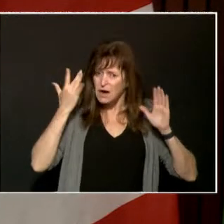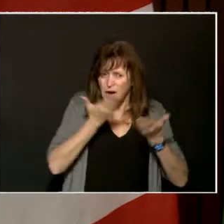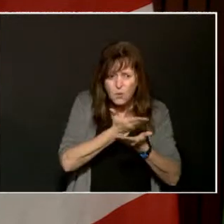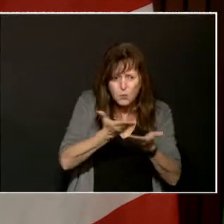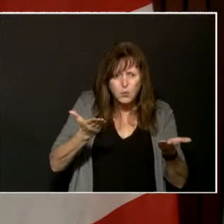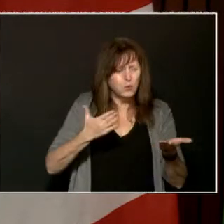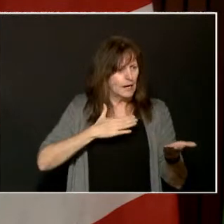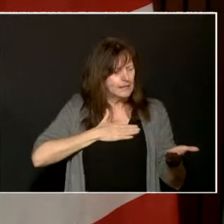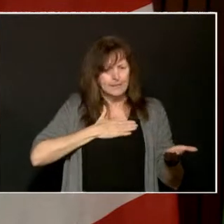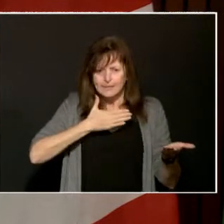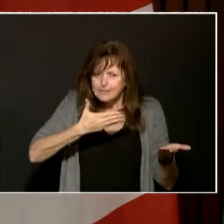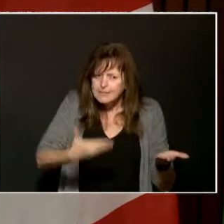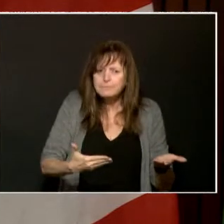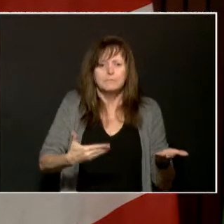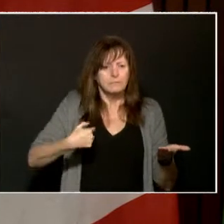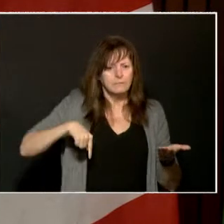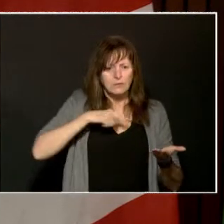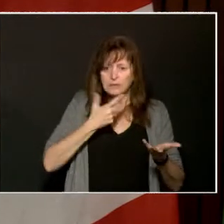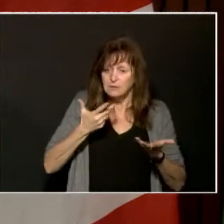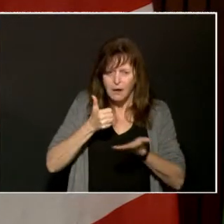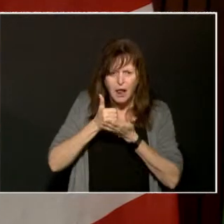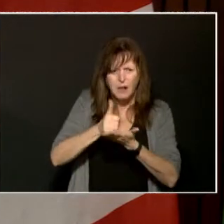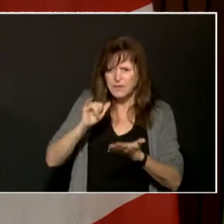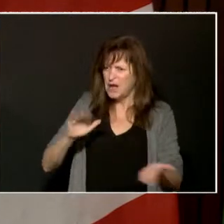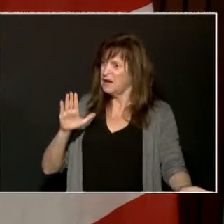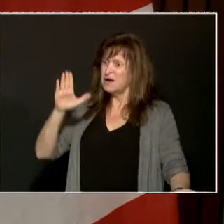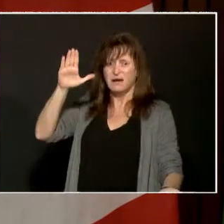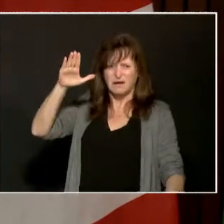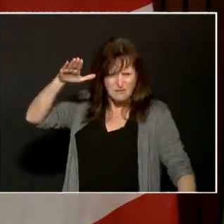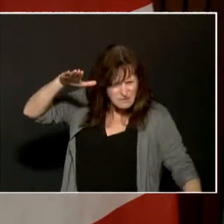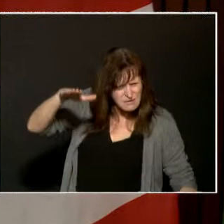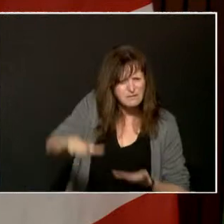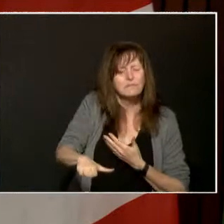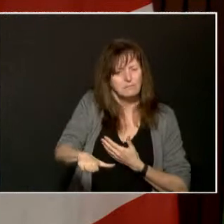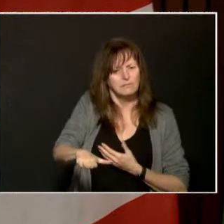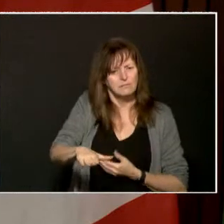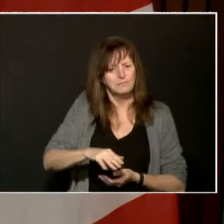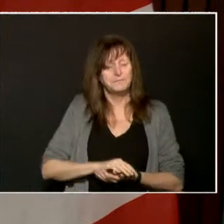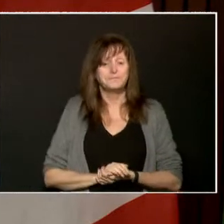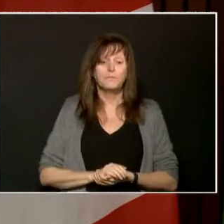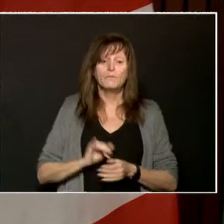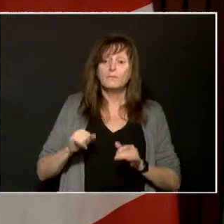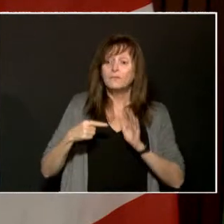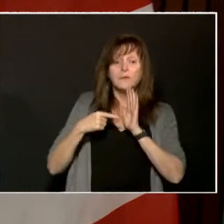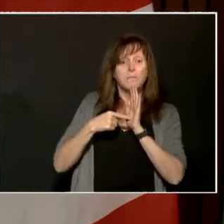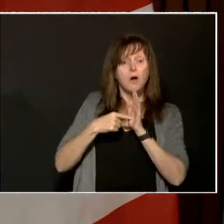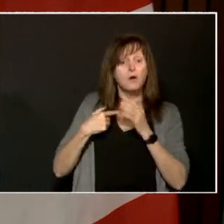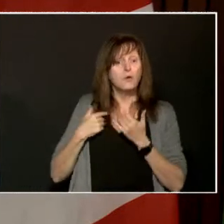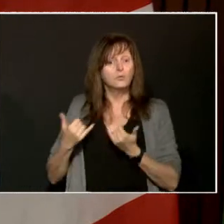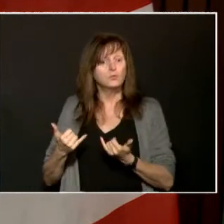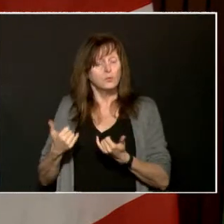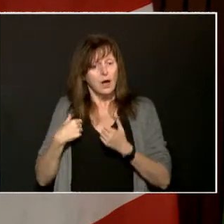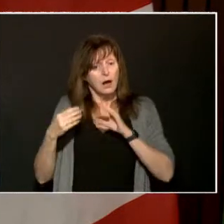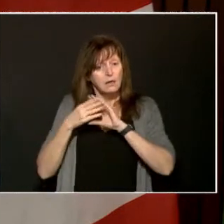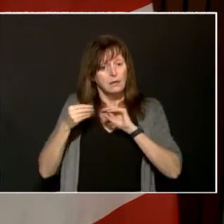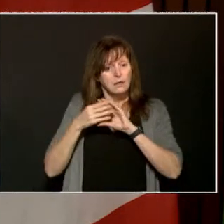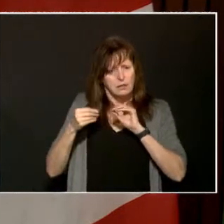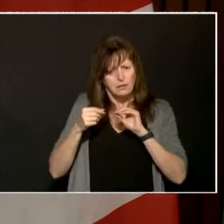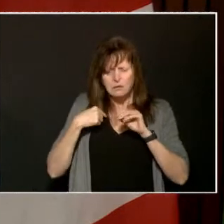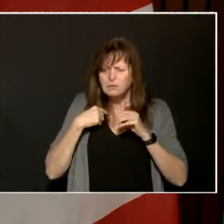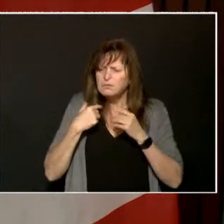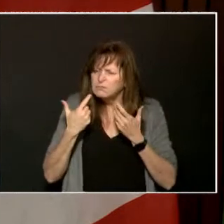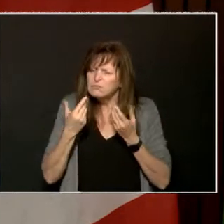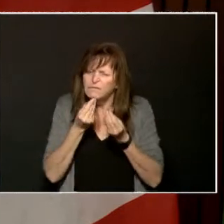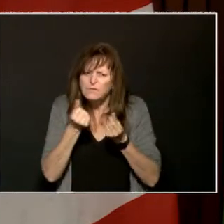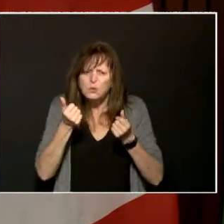pandemic. The modeling we will share today suggests that, with a few points of caution, we can look forward to a much better